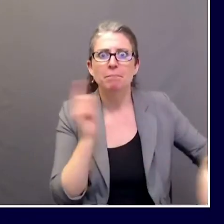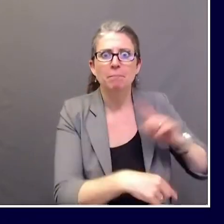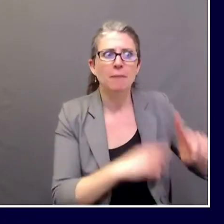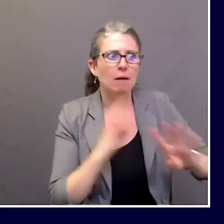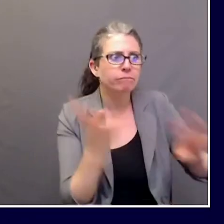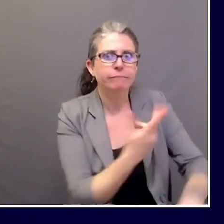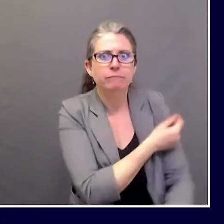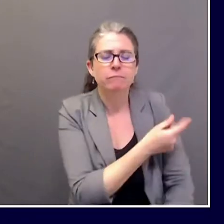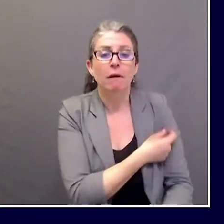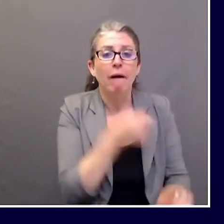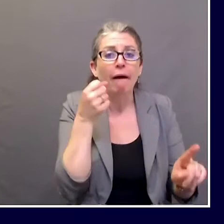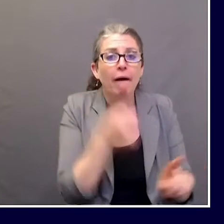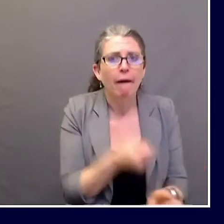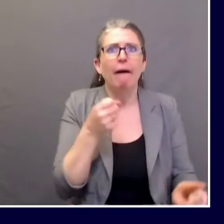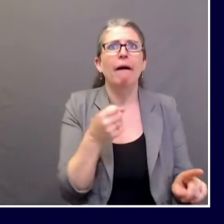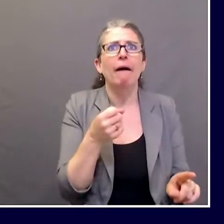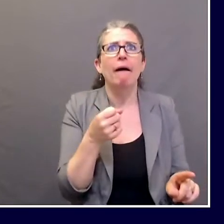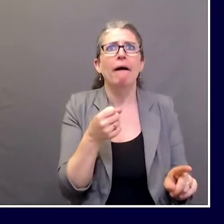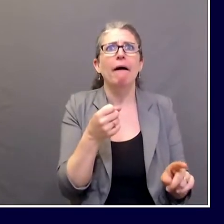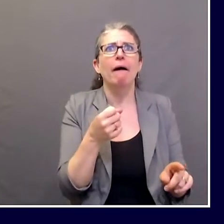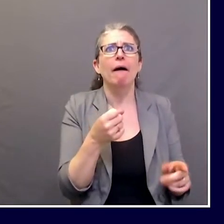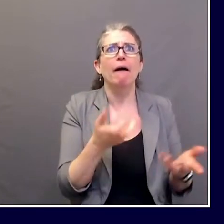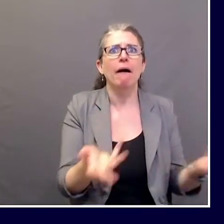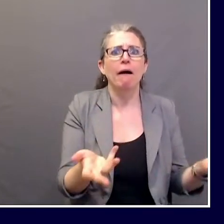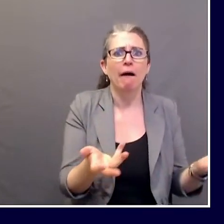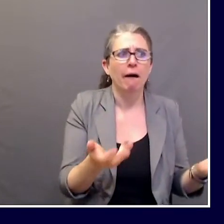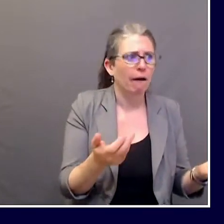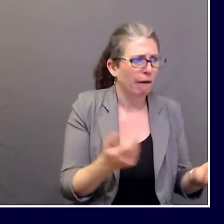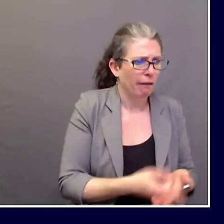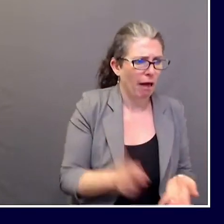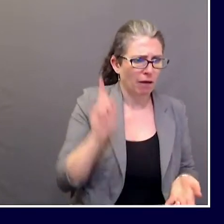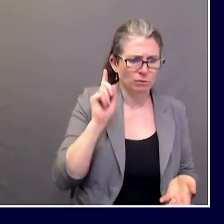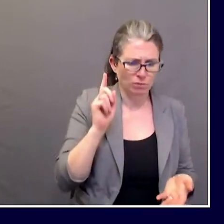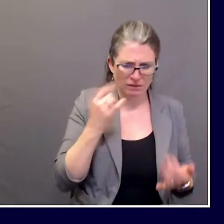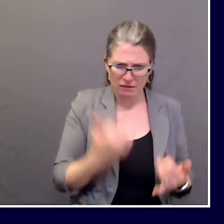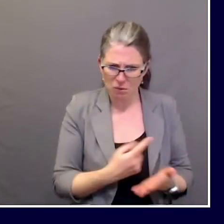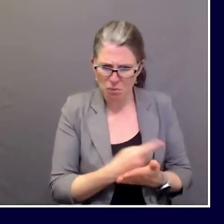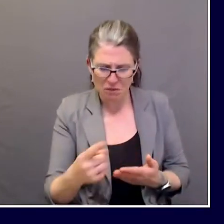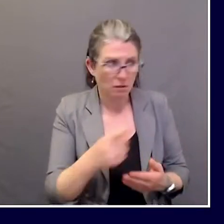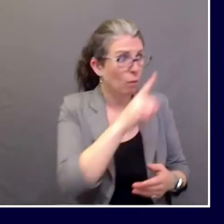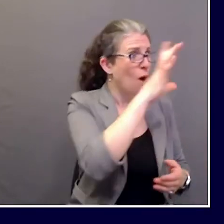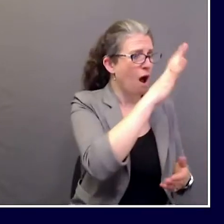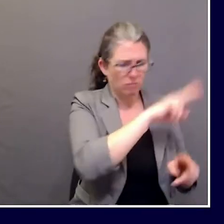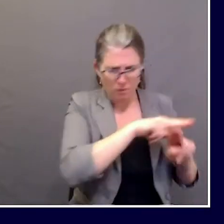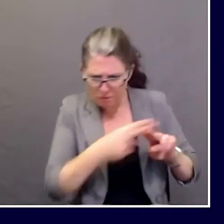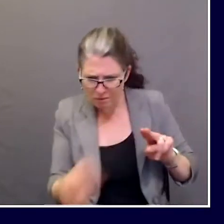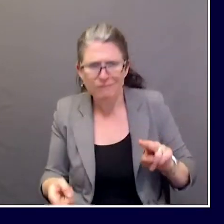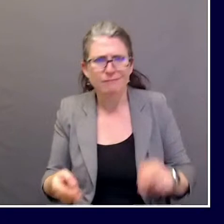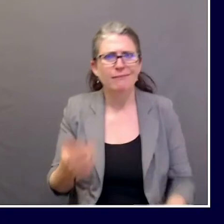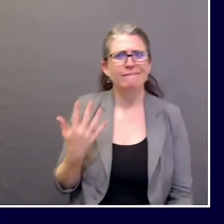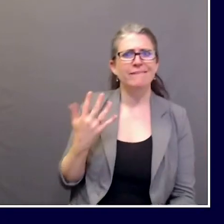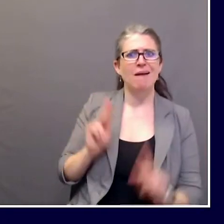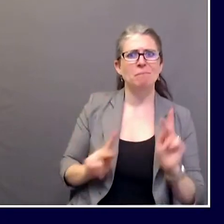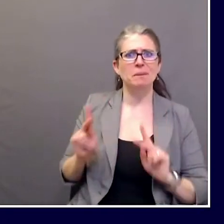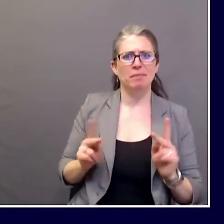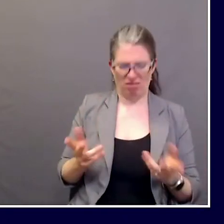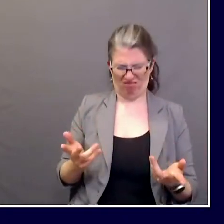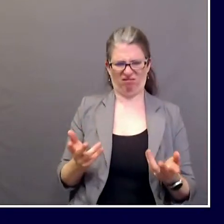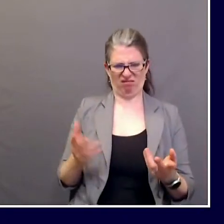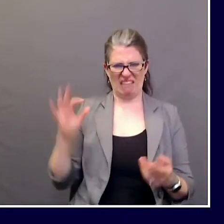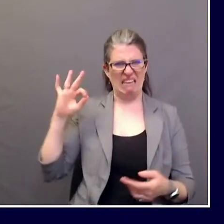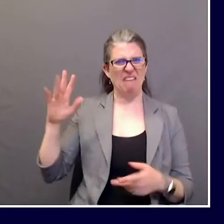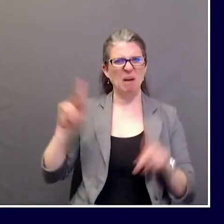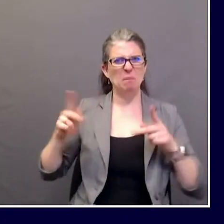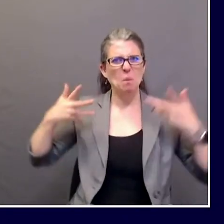moved doses where we've had a mismatch of supply and demand. We're doing that this week. We will do that next week again. Will this